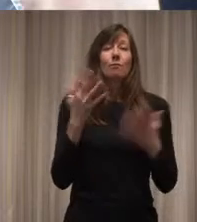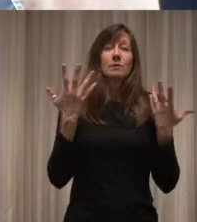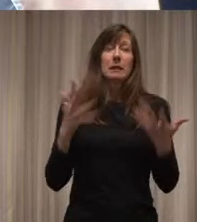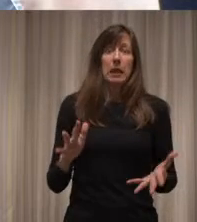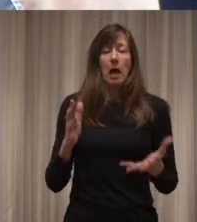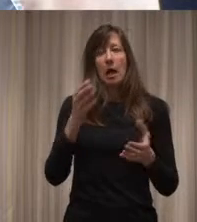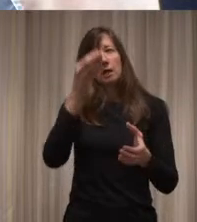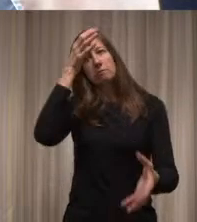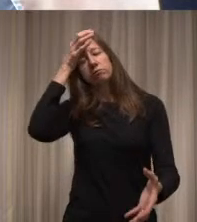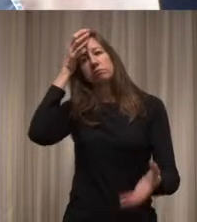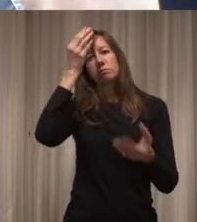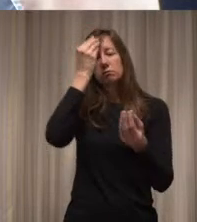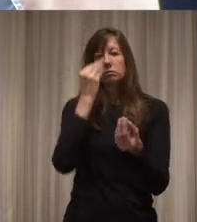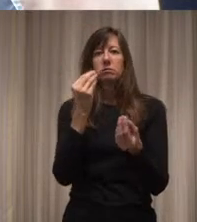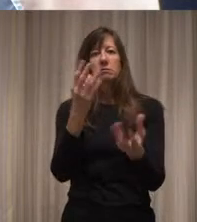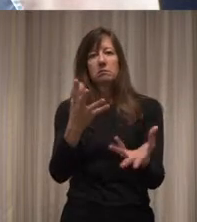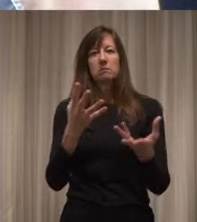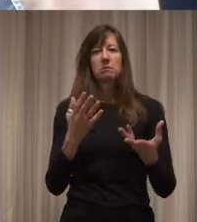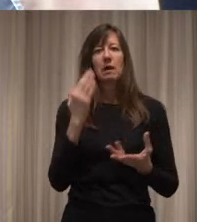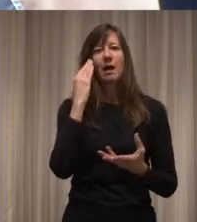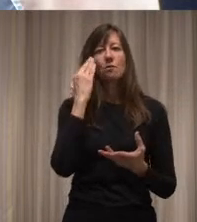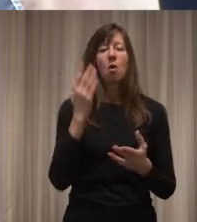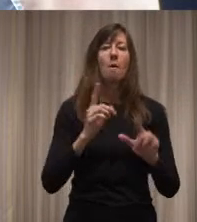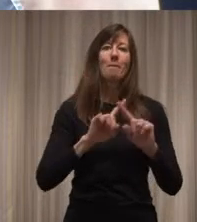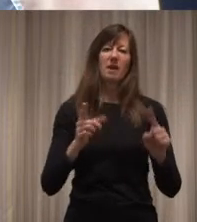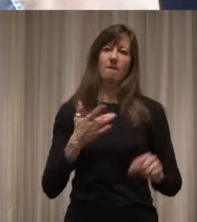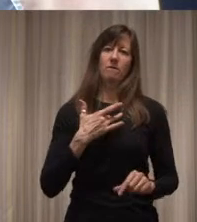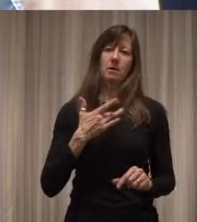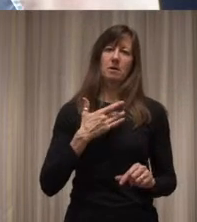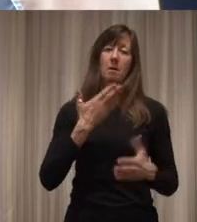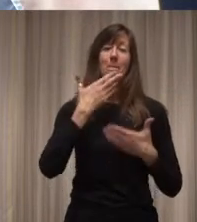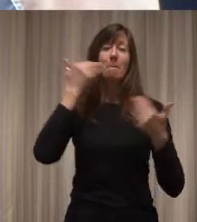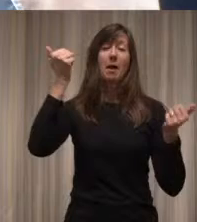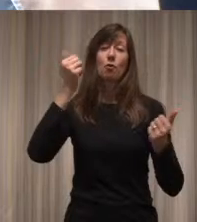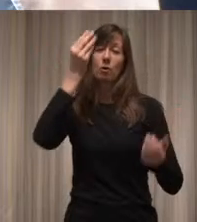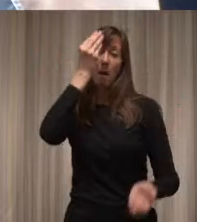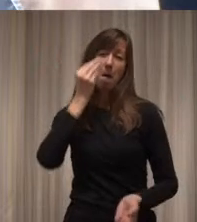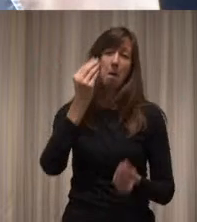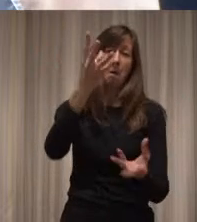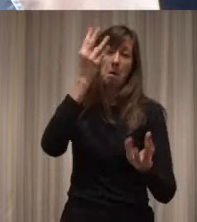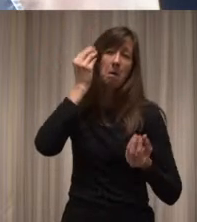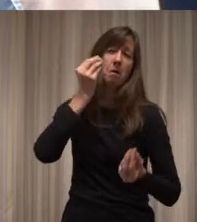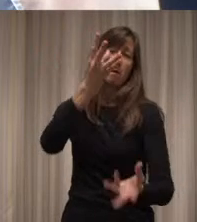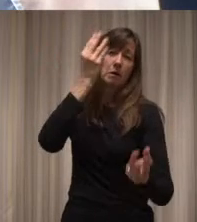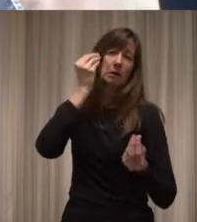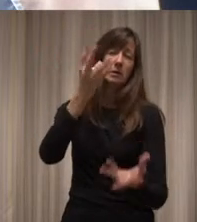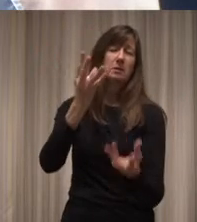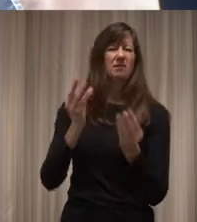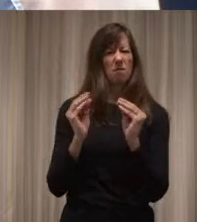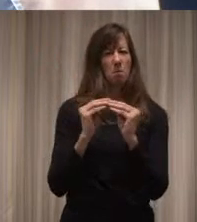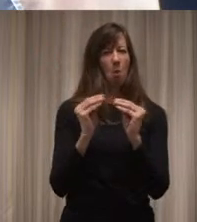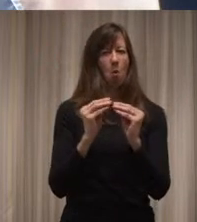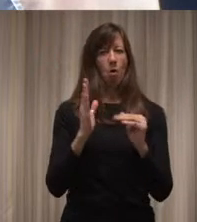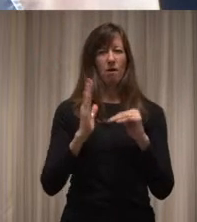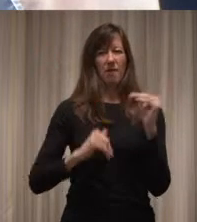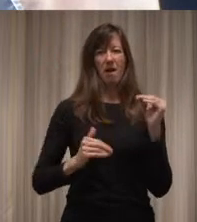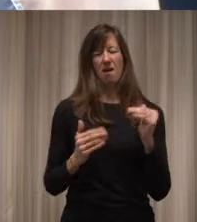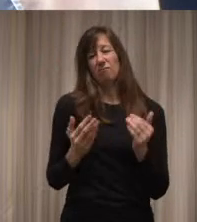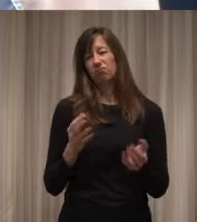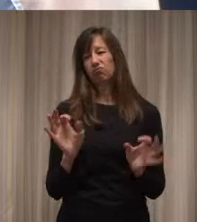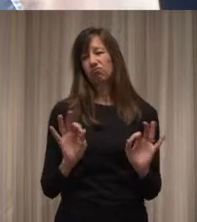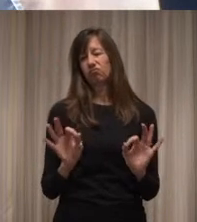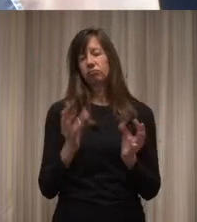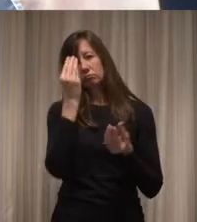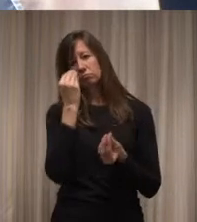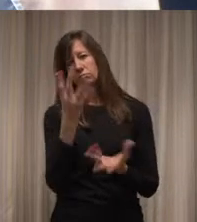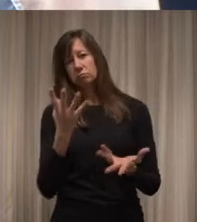we're sort of over-communicating. And if you do have questions, of course, let us know. I want to thank